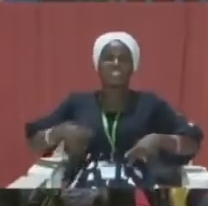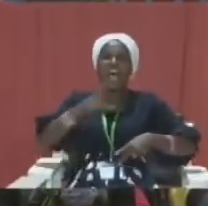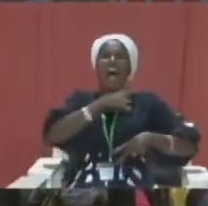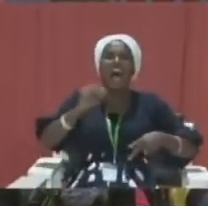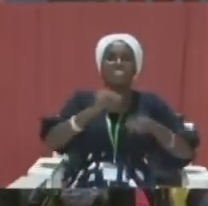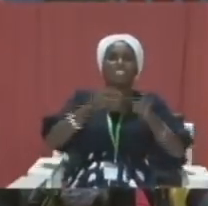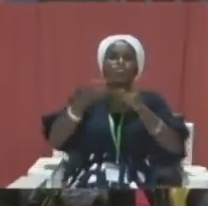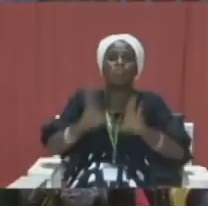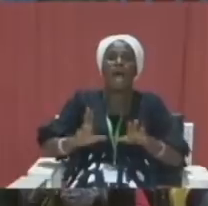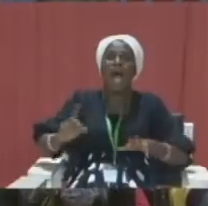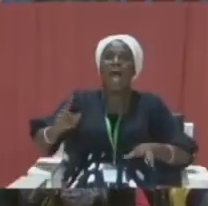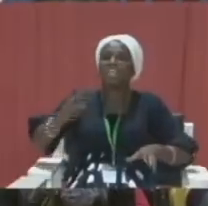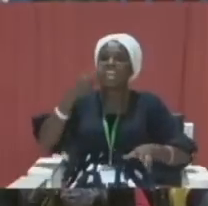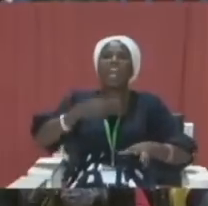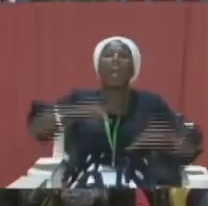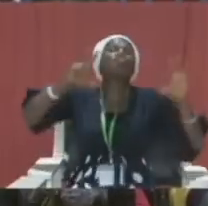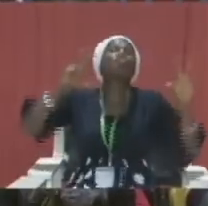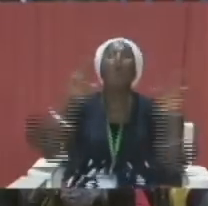"No."